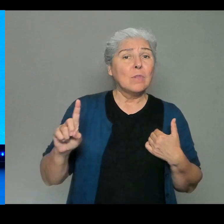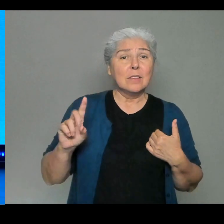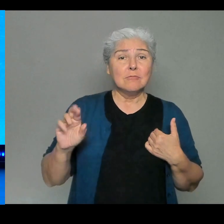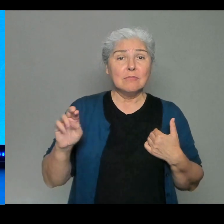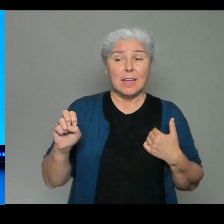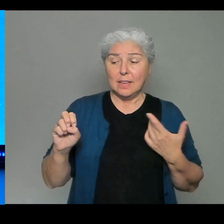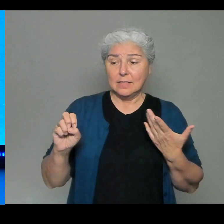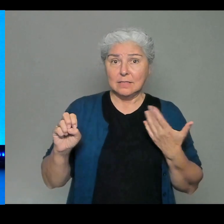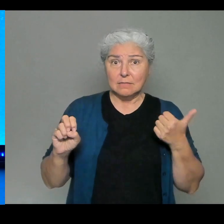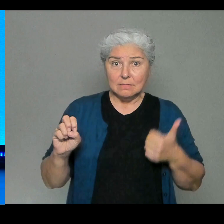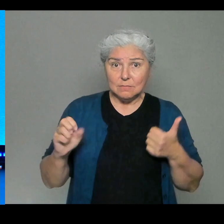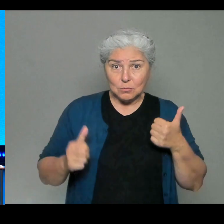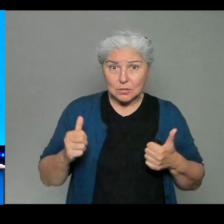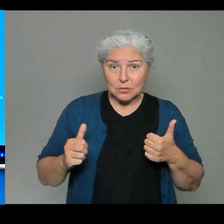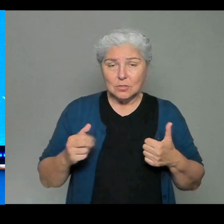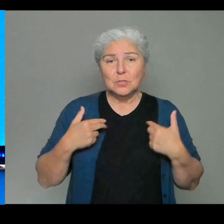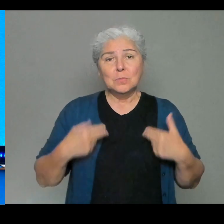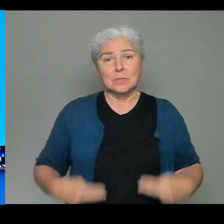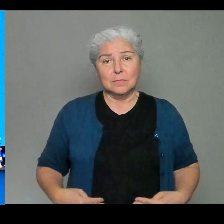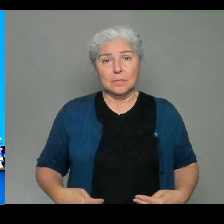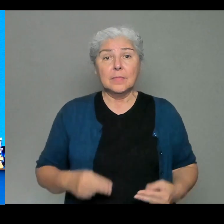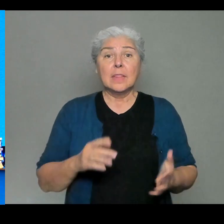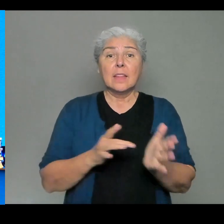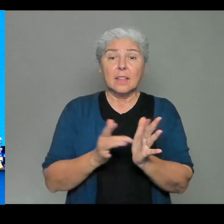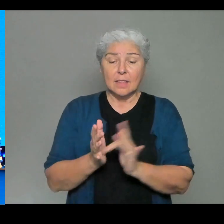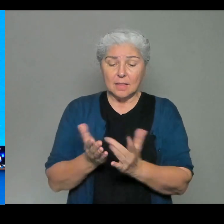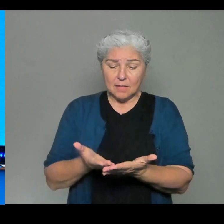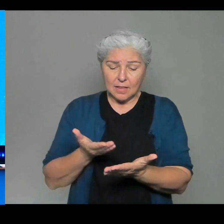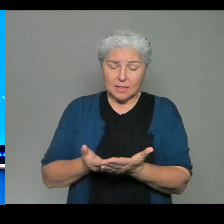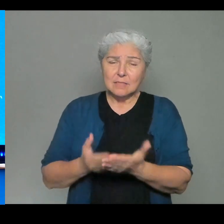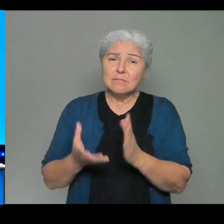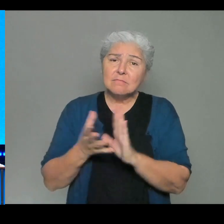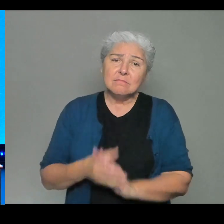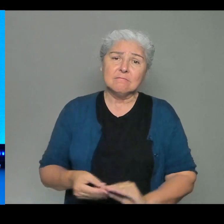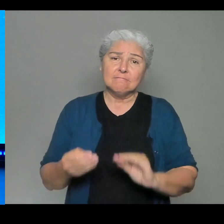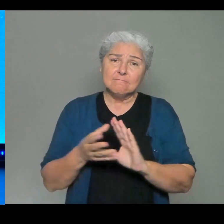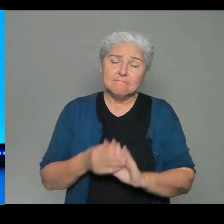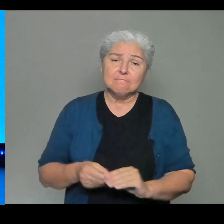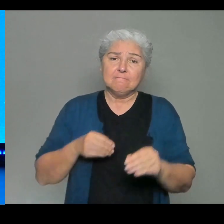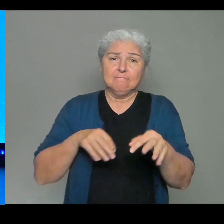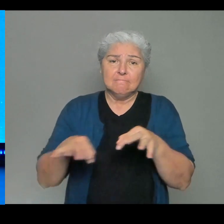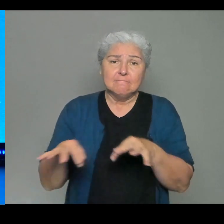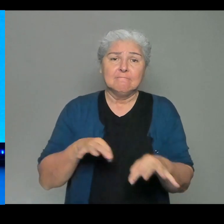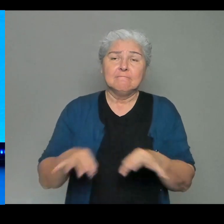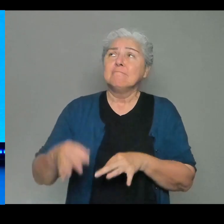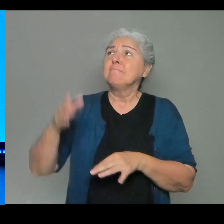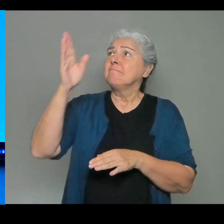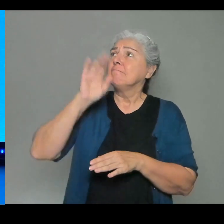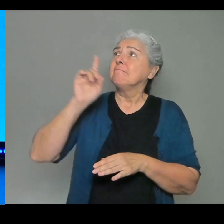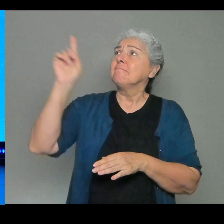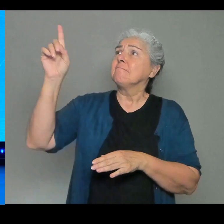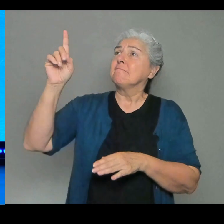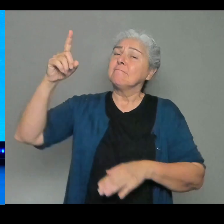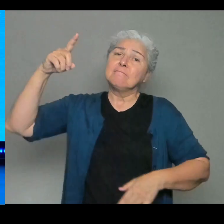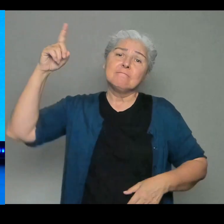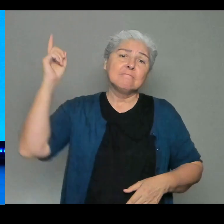There's only one race, it's the human race. And the Bible is a narrative story of God's redemptive